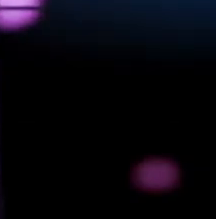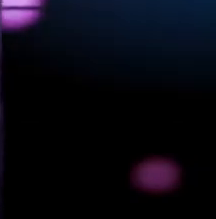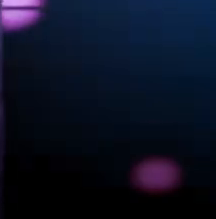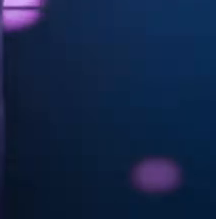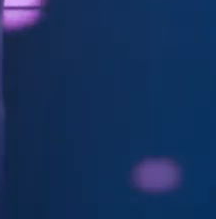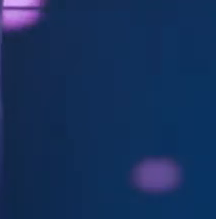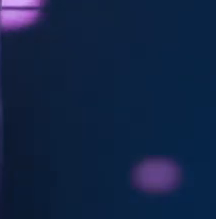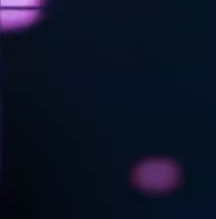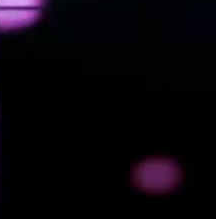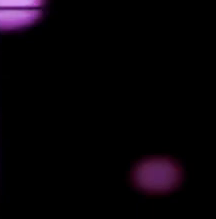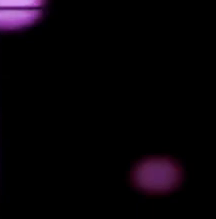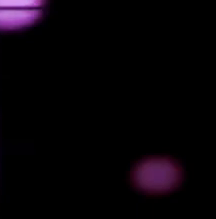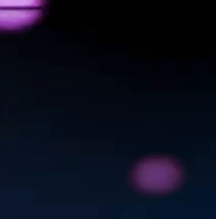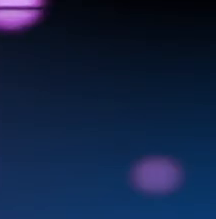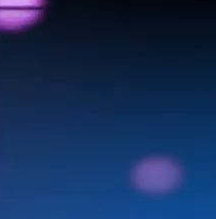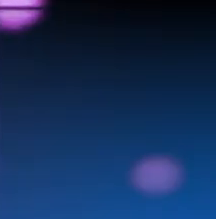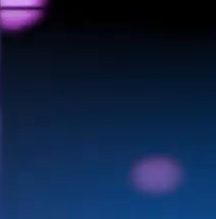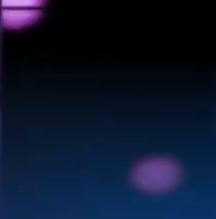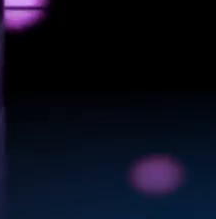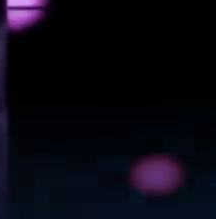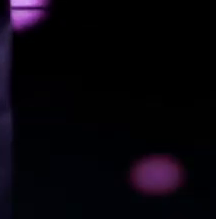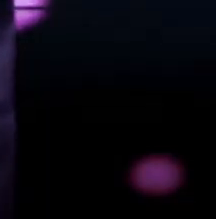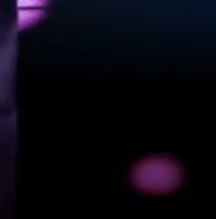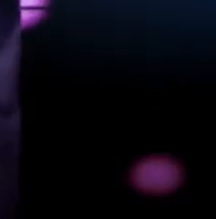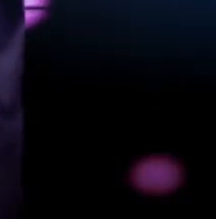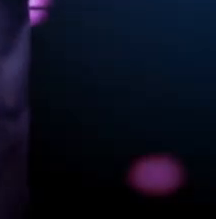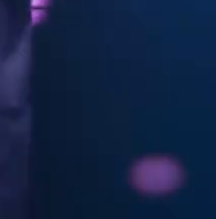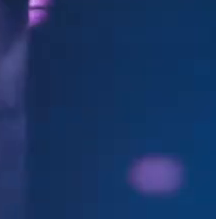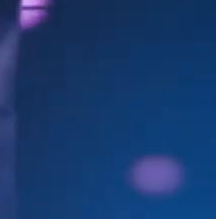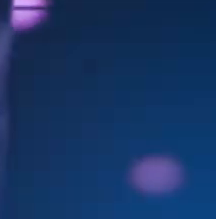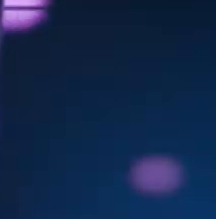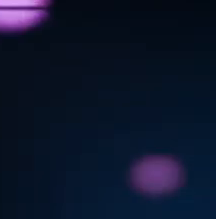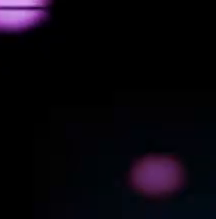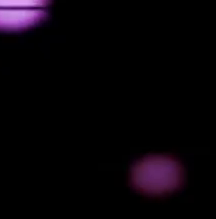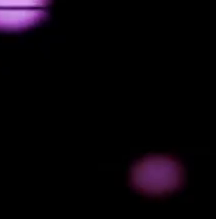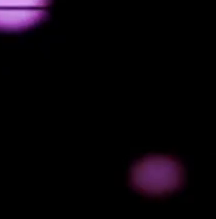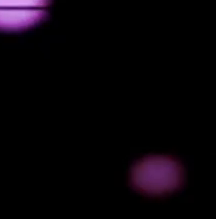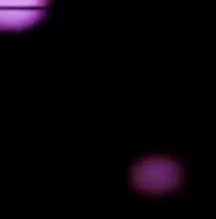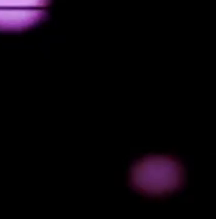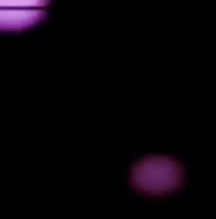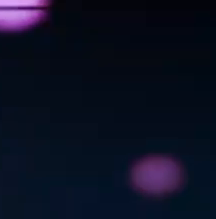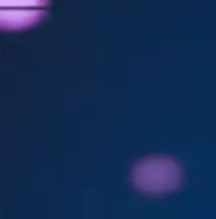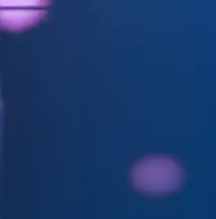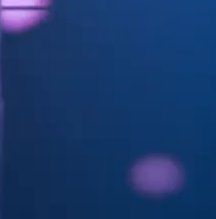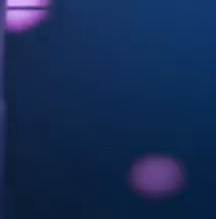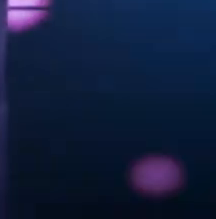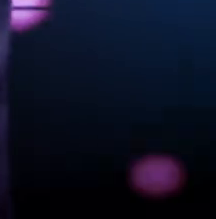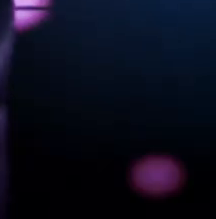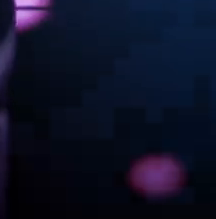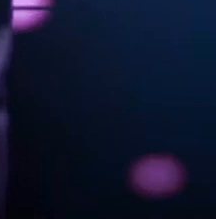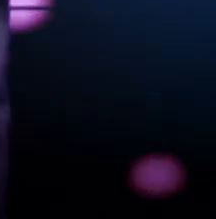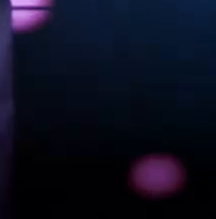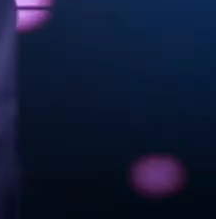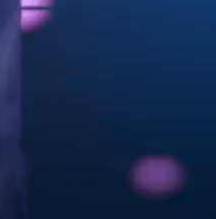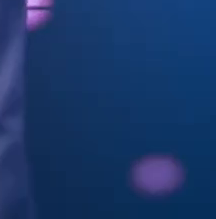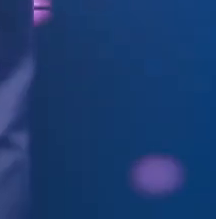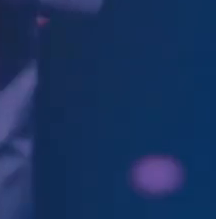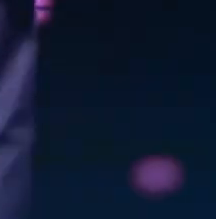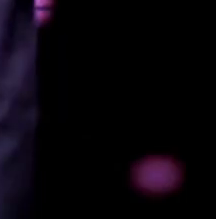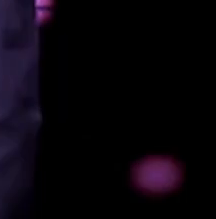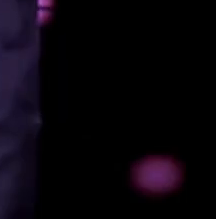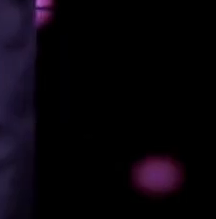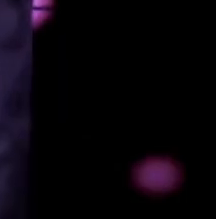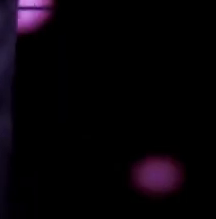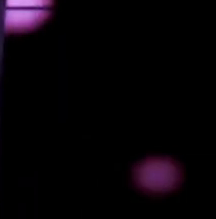in the affairs of men. Now, Onyamidi Nipa, Abra Badi, now we need to raise the John Wesley's again. I see to meet it in the party, said